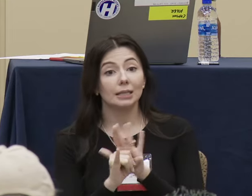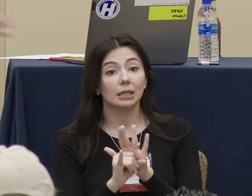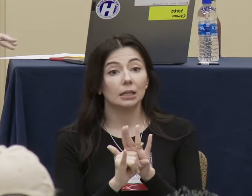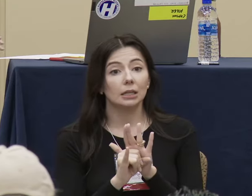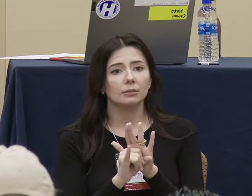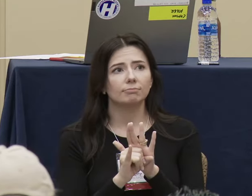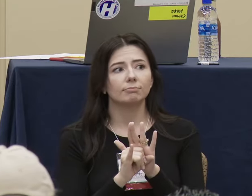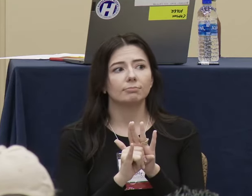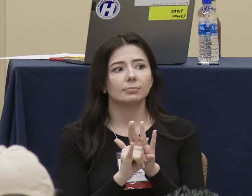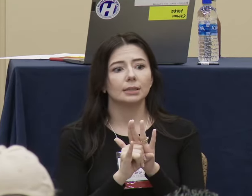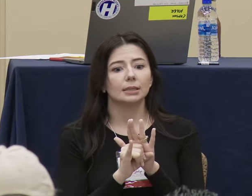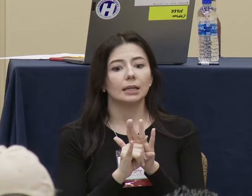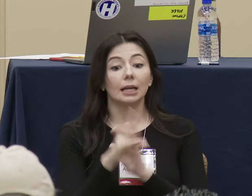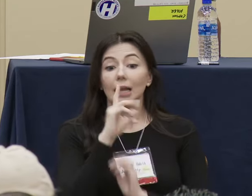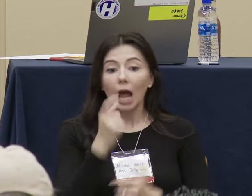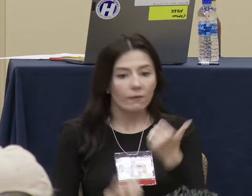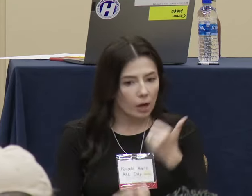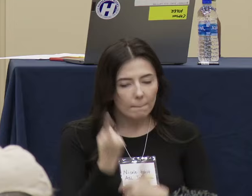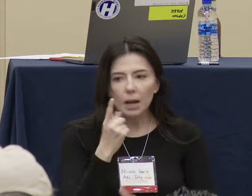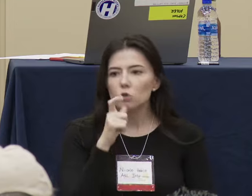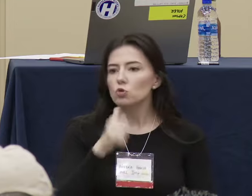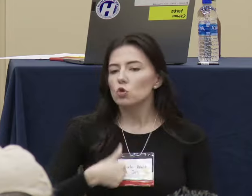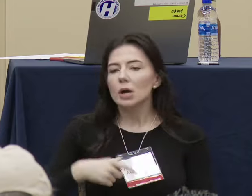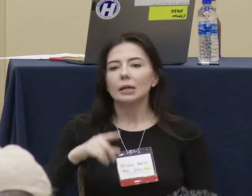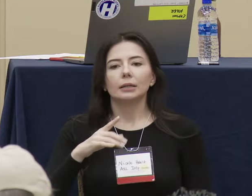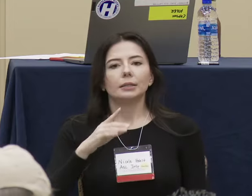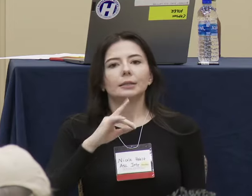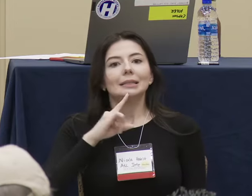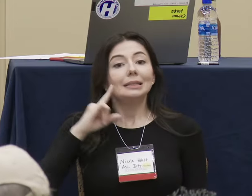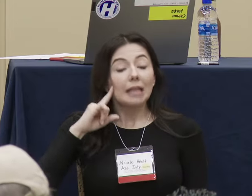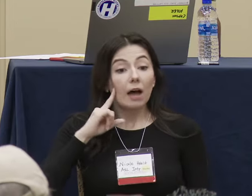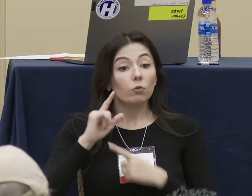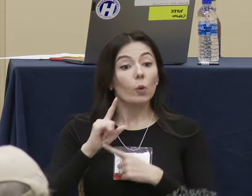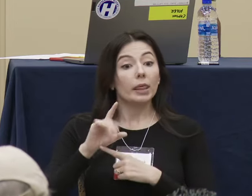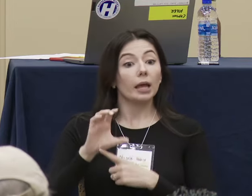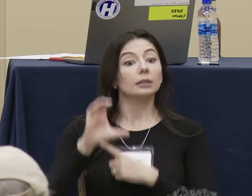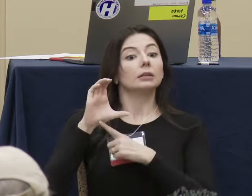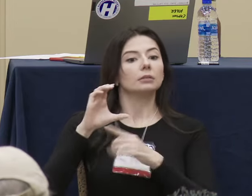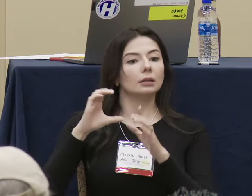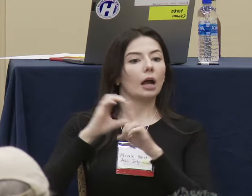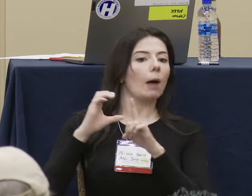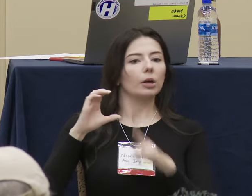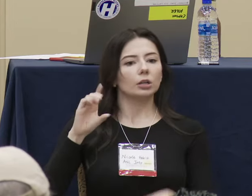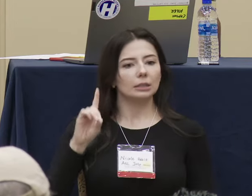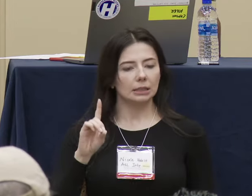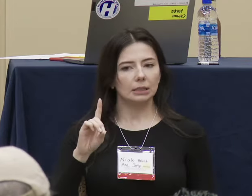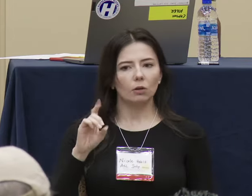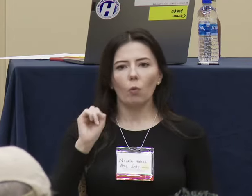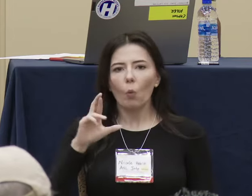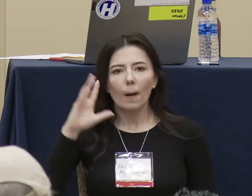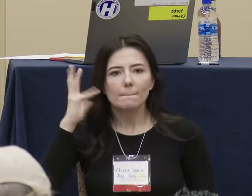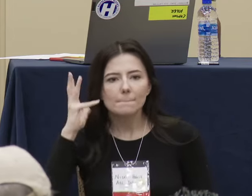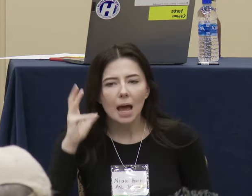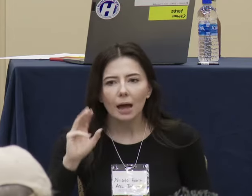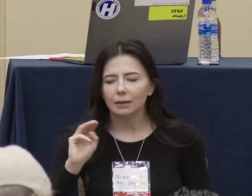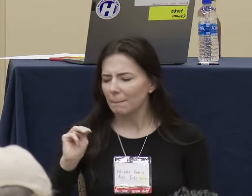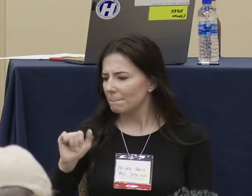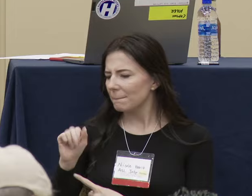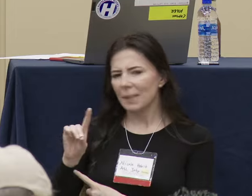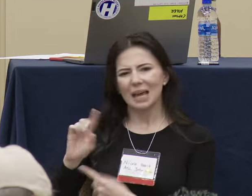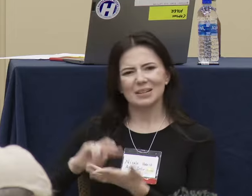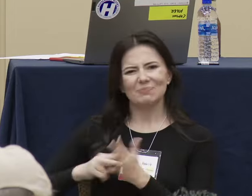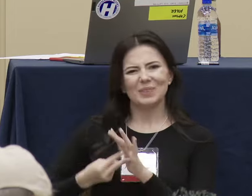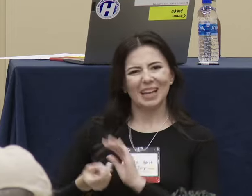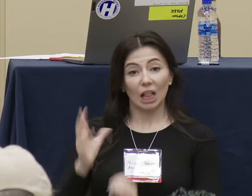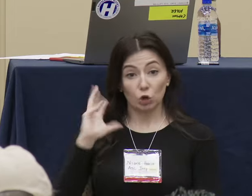not everybody that's disabled or deaf, deaf with a capital D, or mad, mad as in